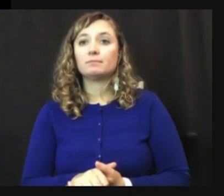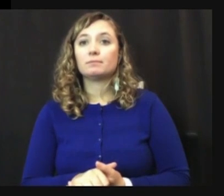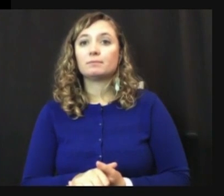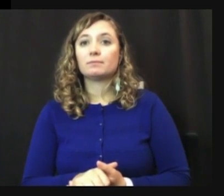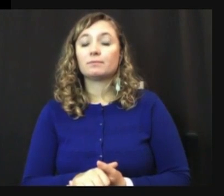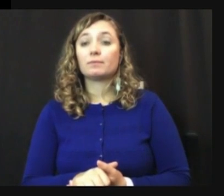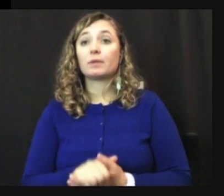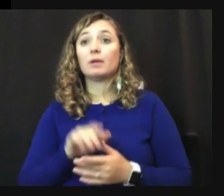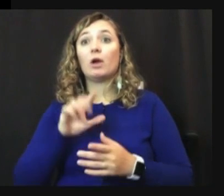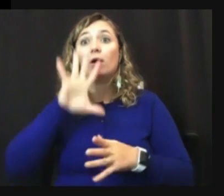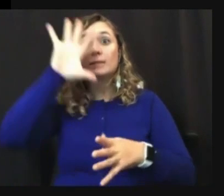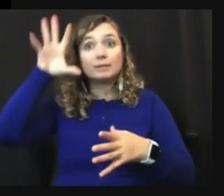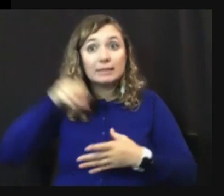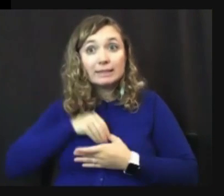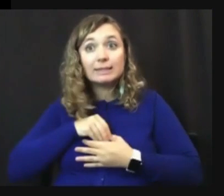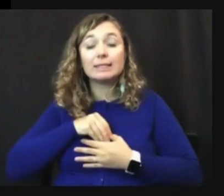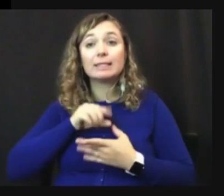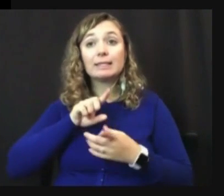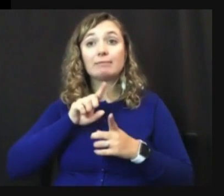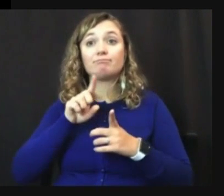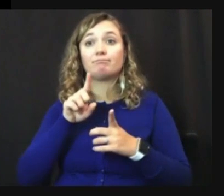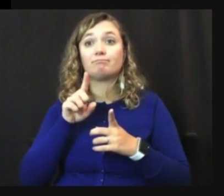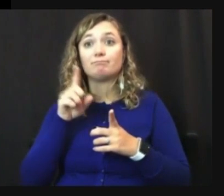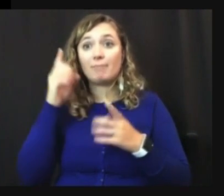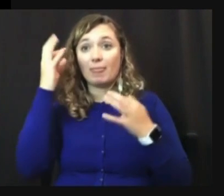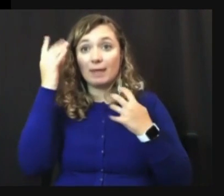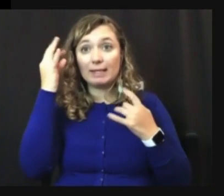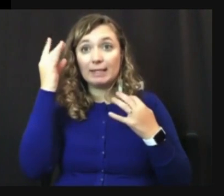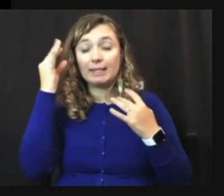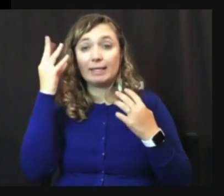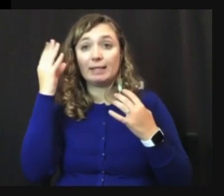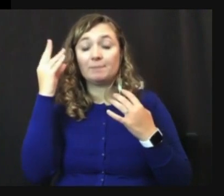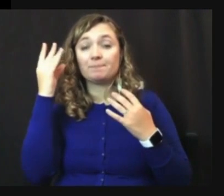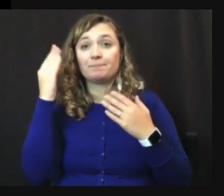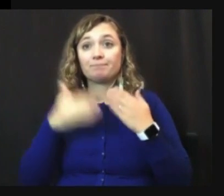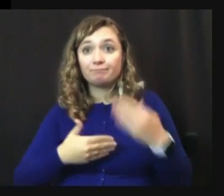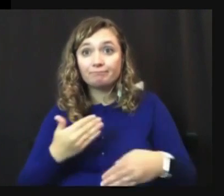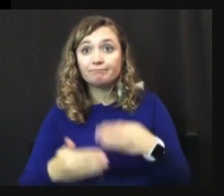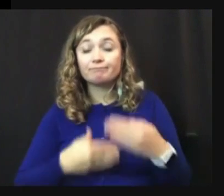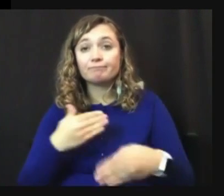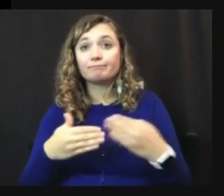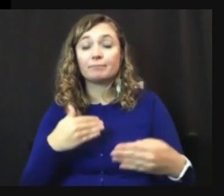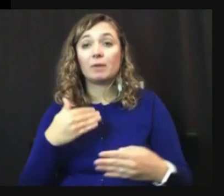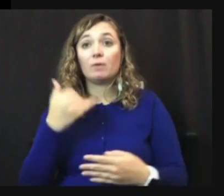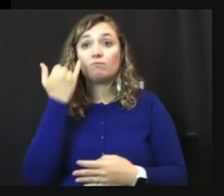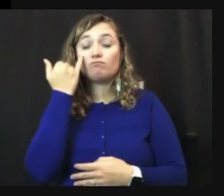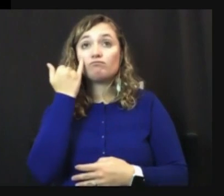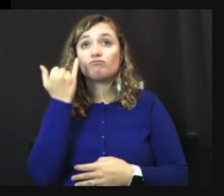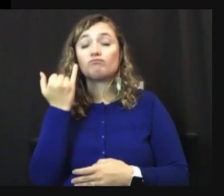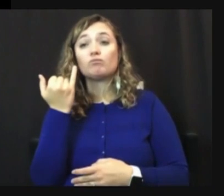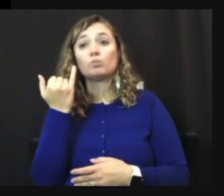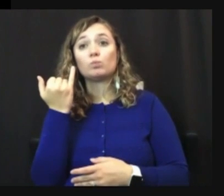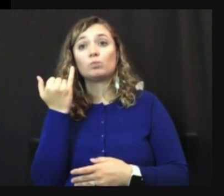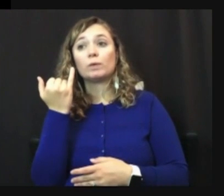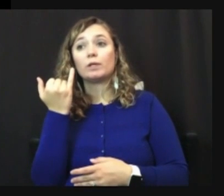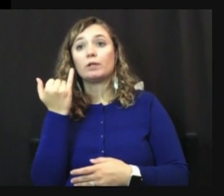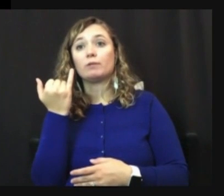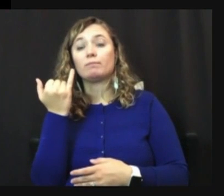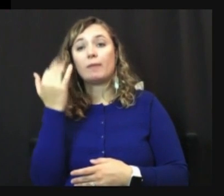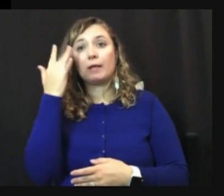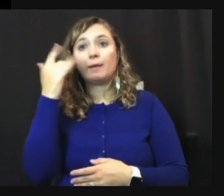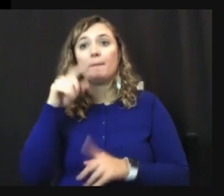But autistic thinking, if we think about the way that autistic children